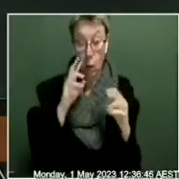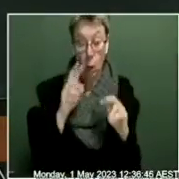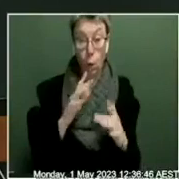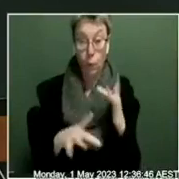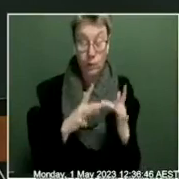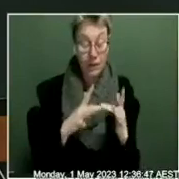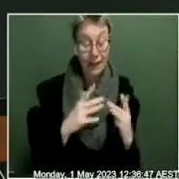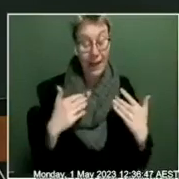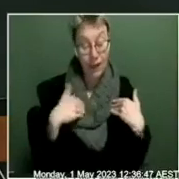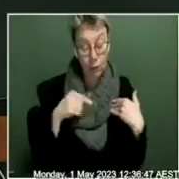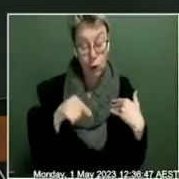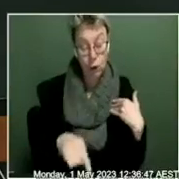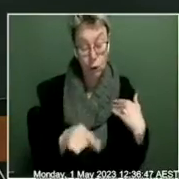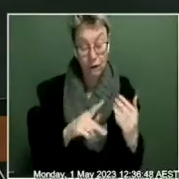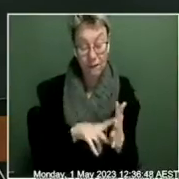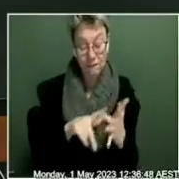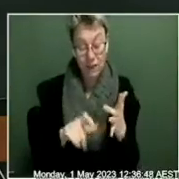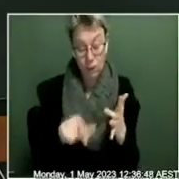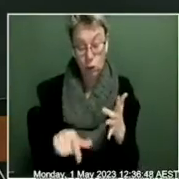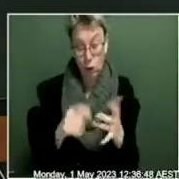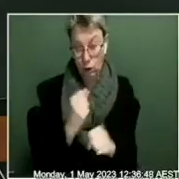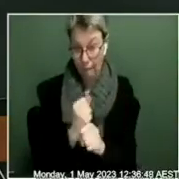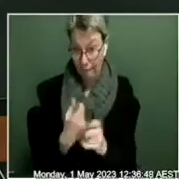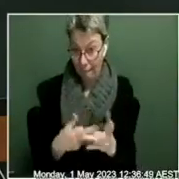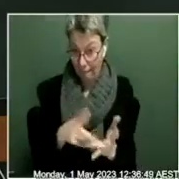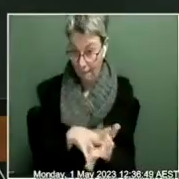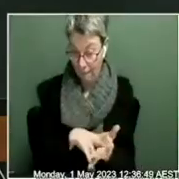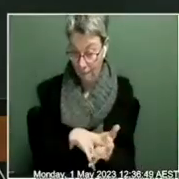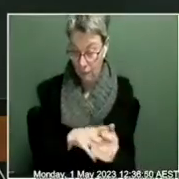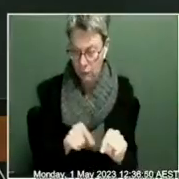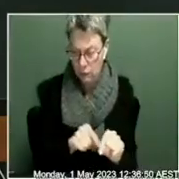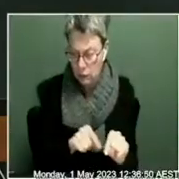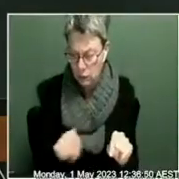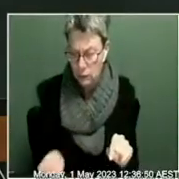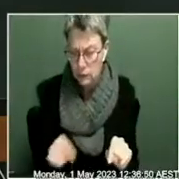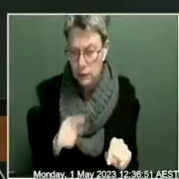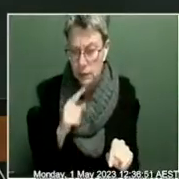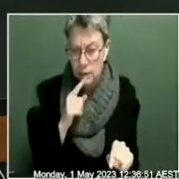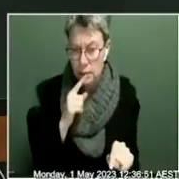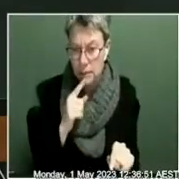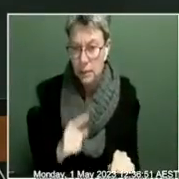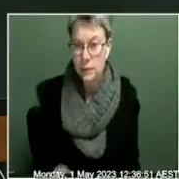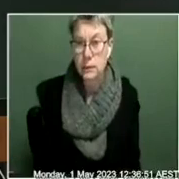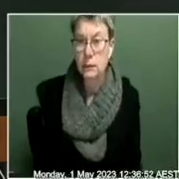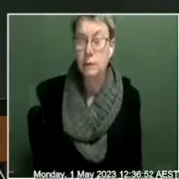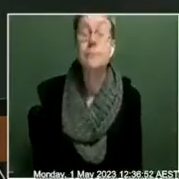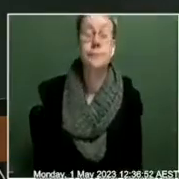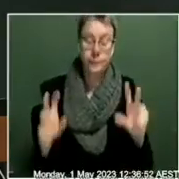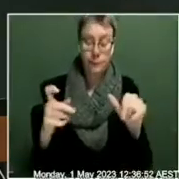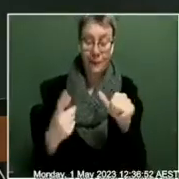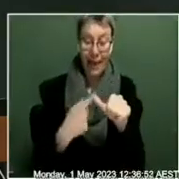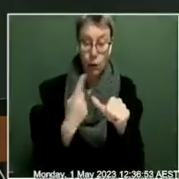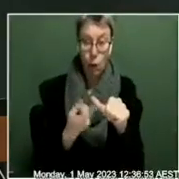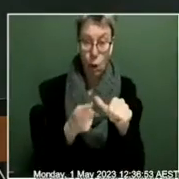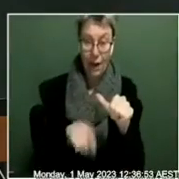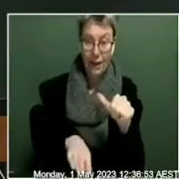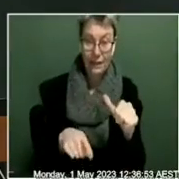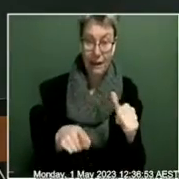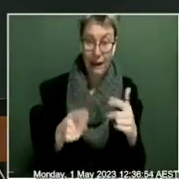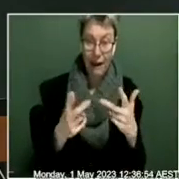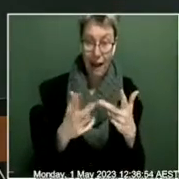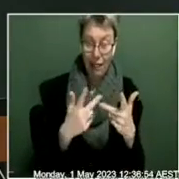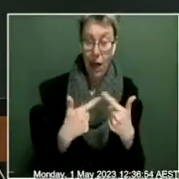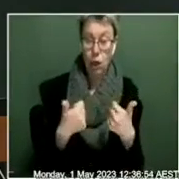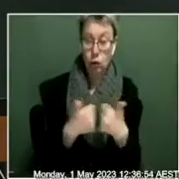Alcohol and Other Drug Treatment Principles. And I just, you know, there's quite a few of them, but one of them is